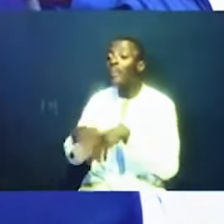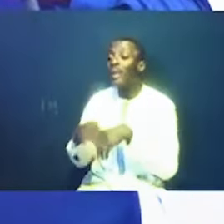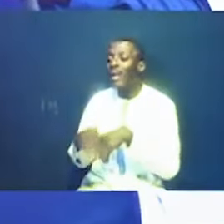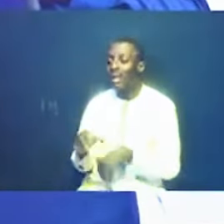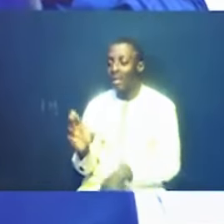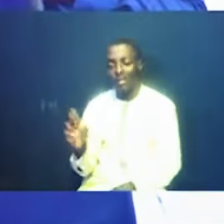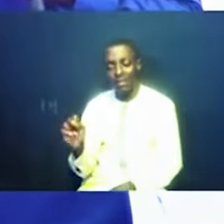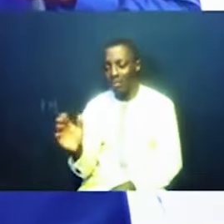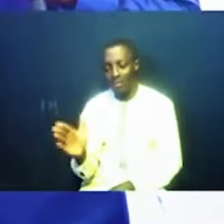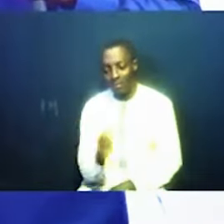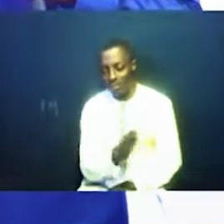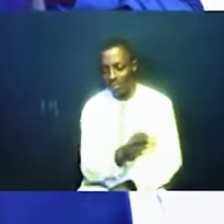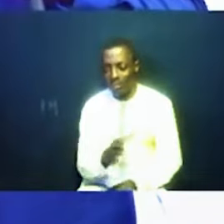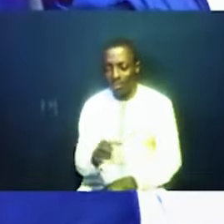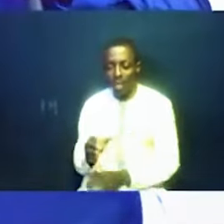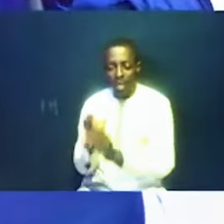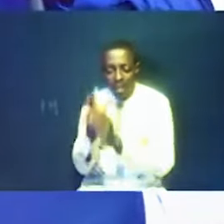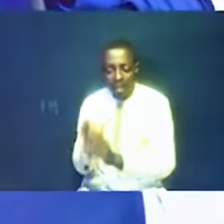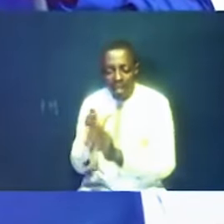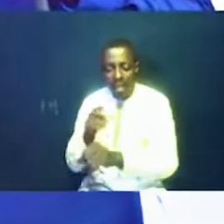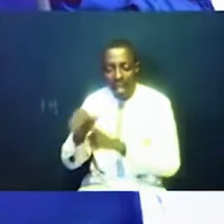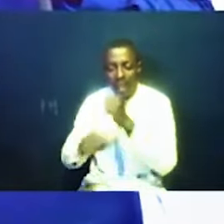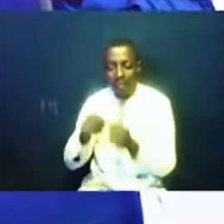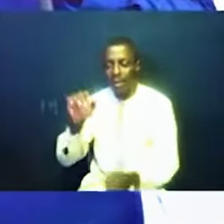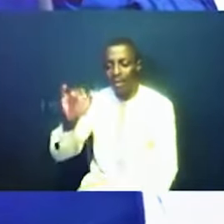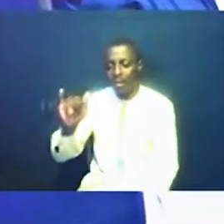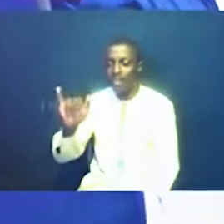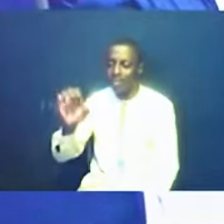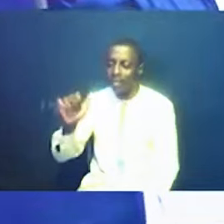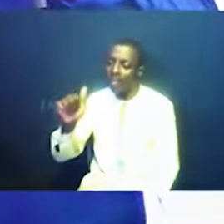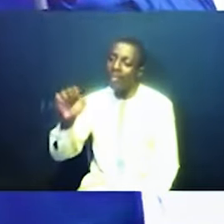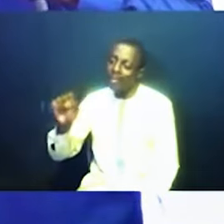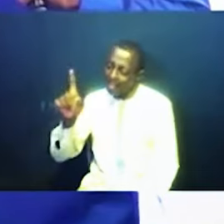guard against the yeast of the Pharisees and